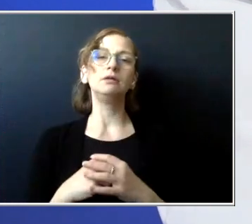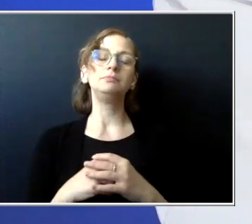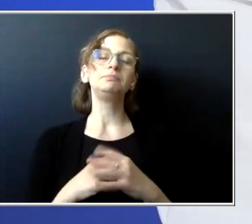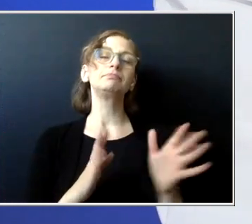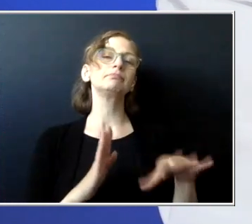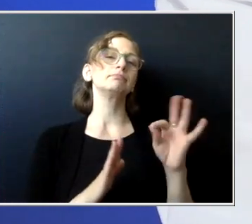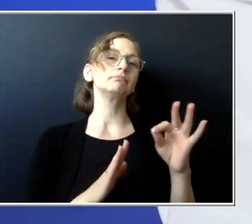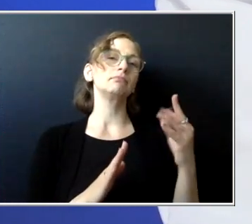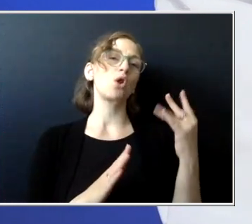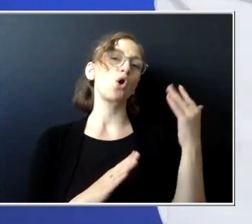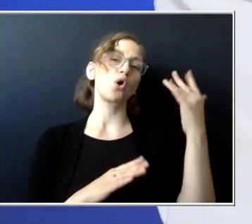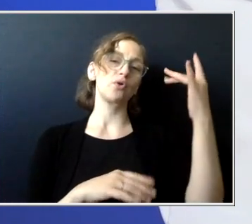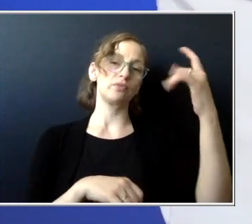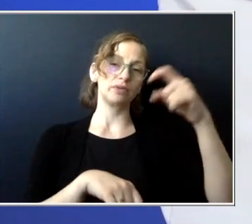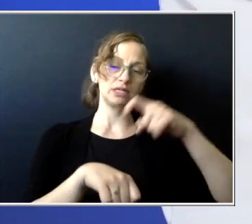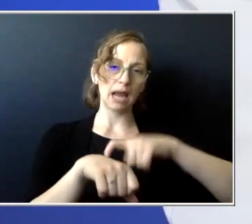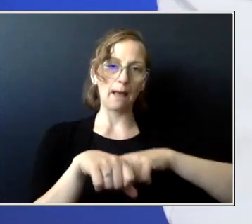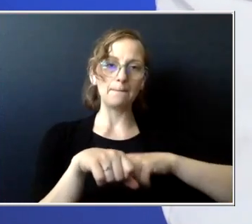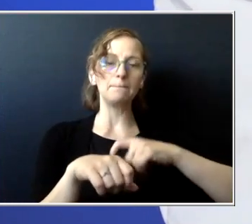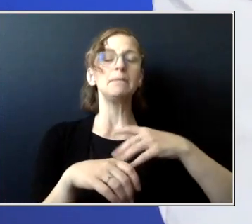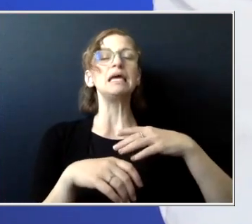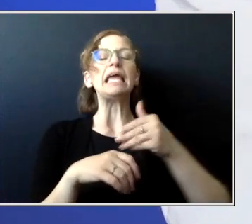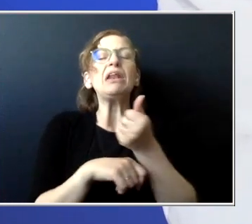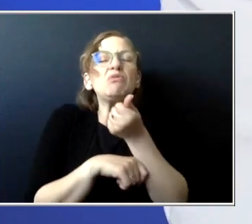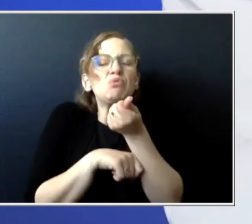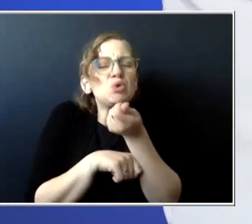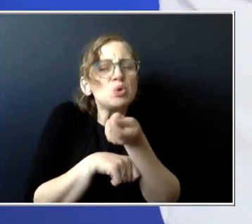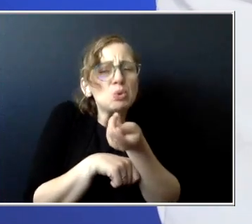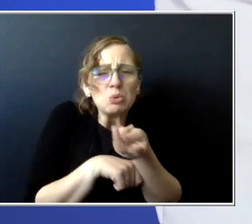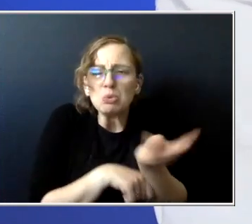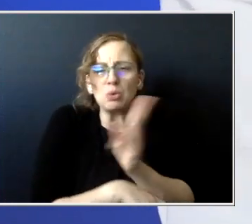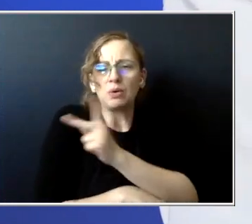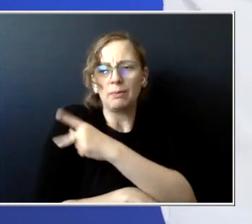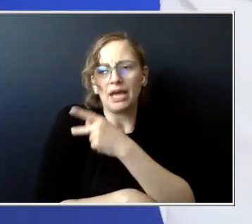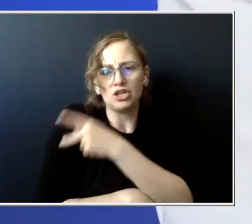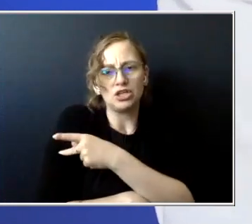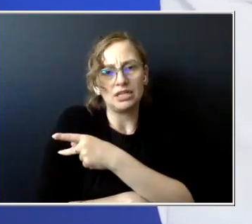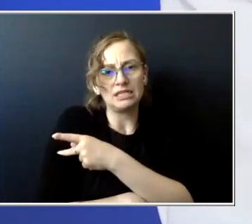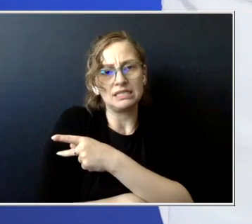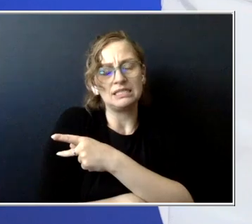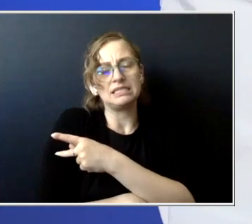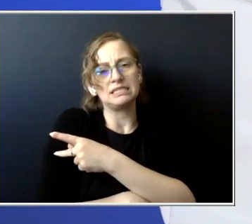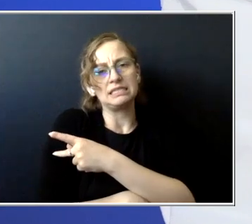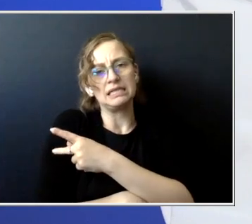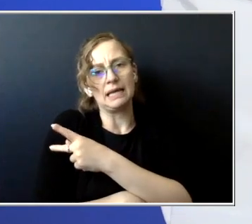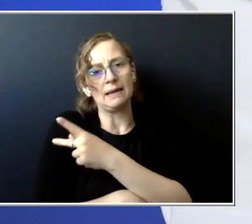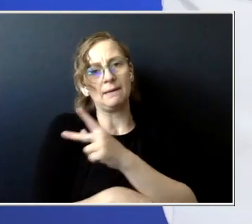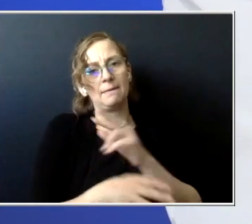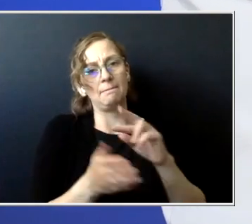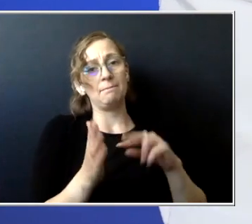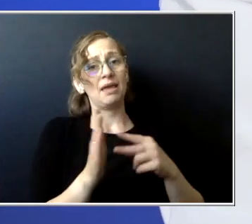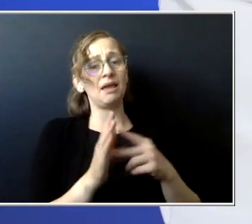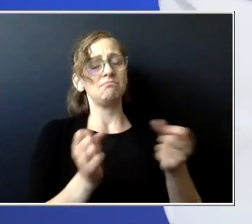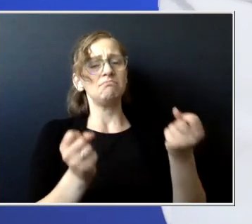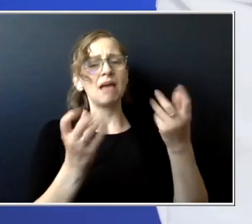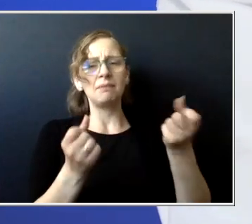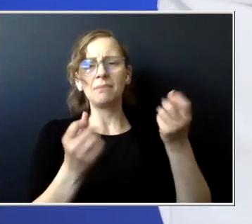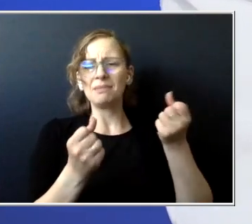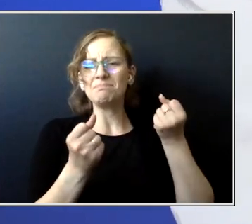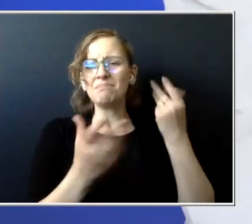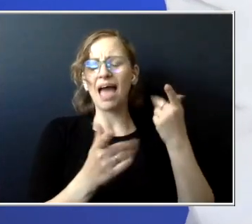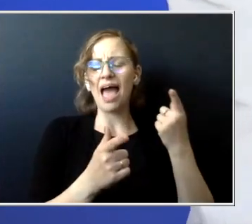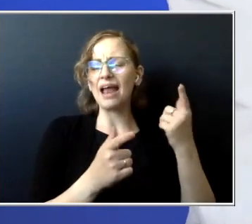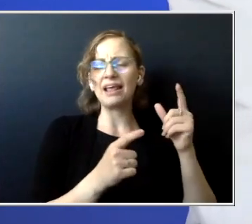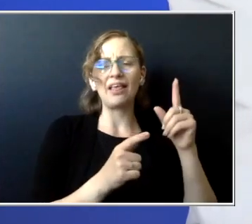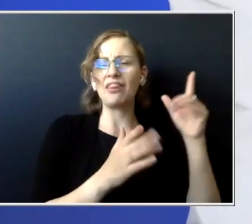in a very, very small number of patients, and we're talking thousands and thousands and thousands of implants, there have been 14